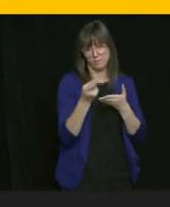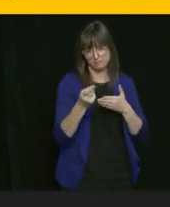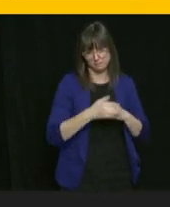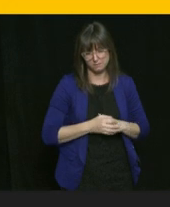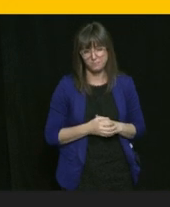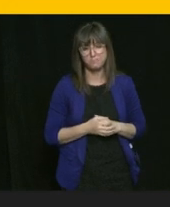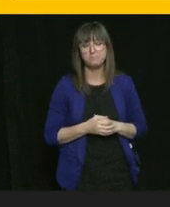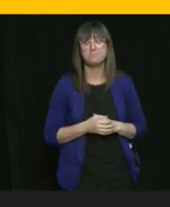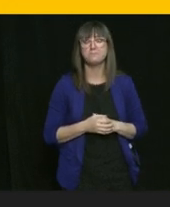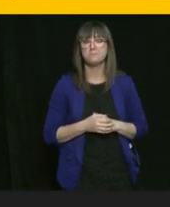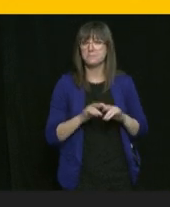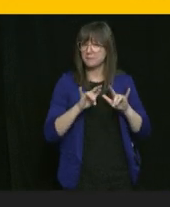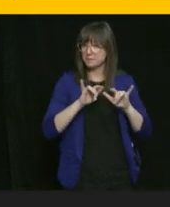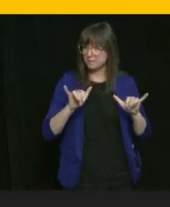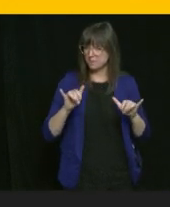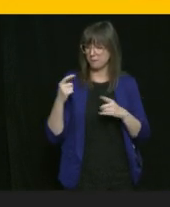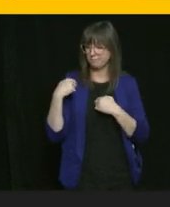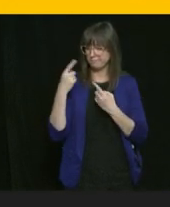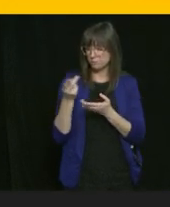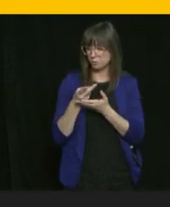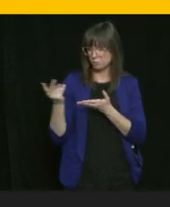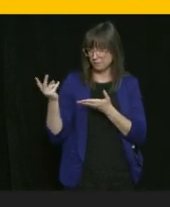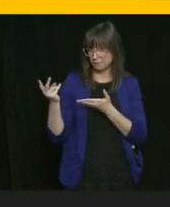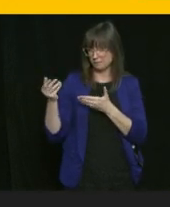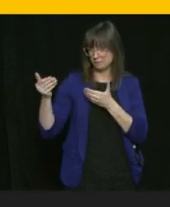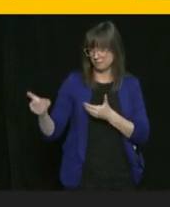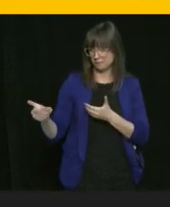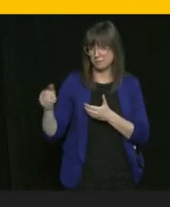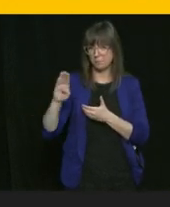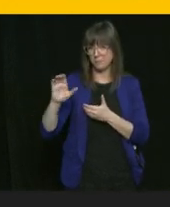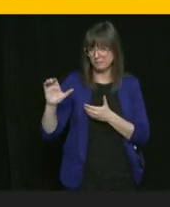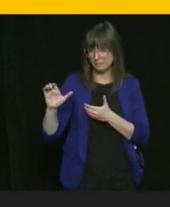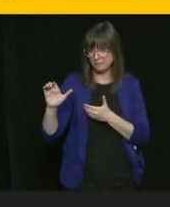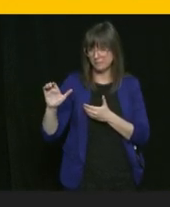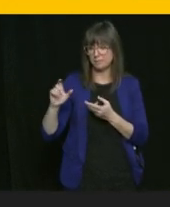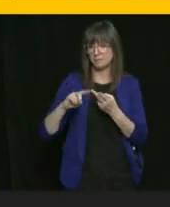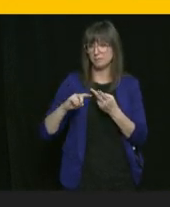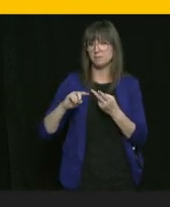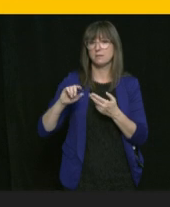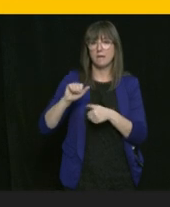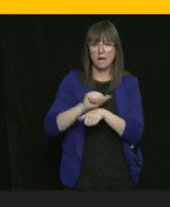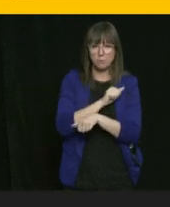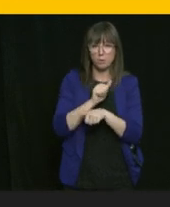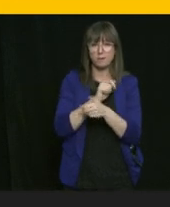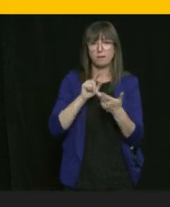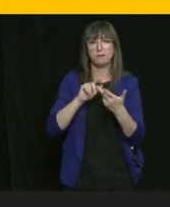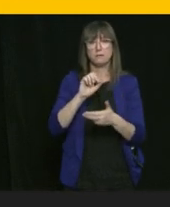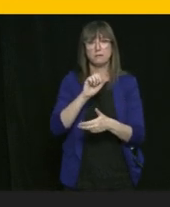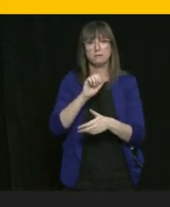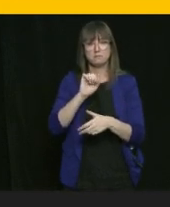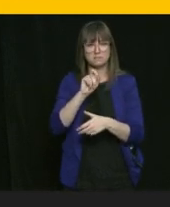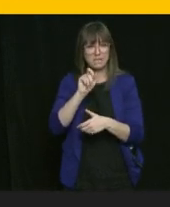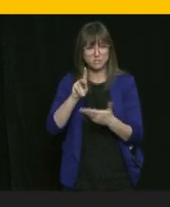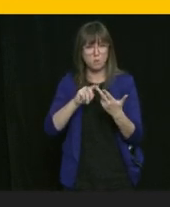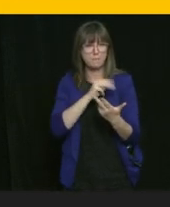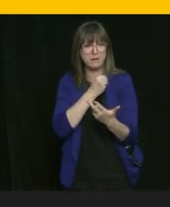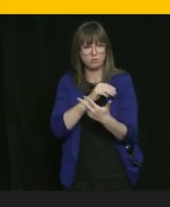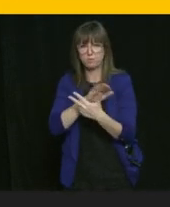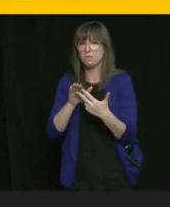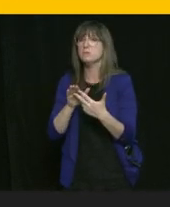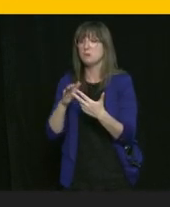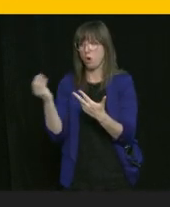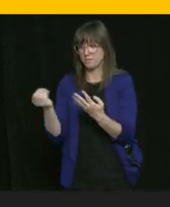At the same time, over the past 2 weeks, British Columbia, the Prairie Provinces, and Ontario have all marked their